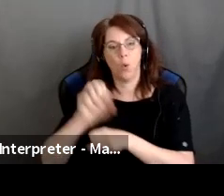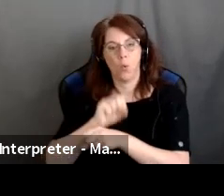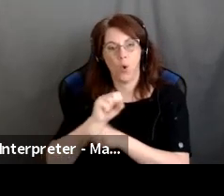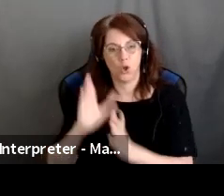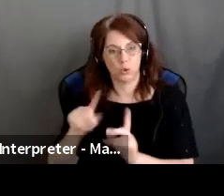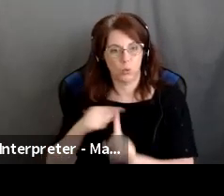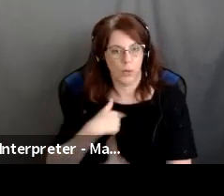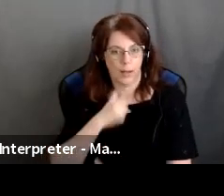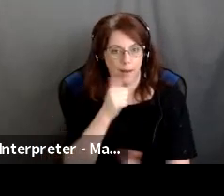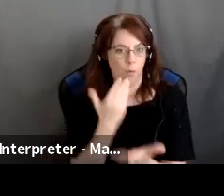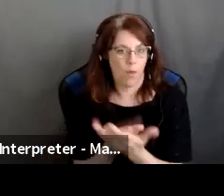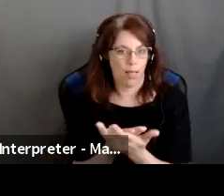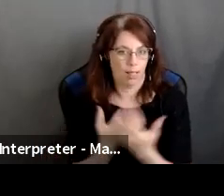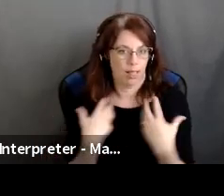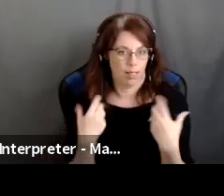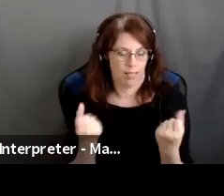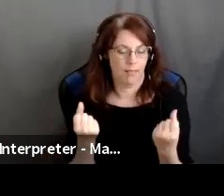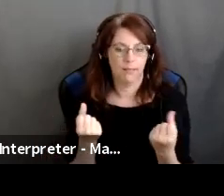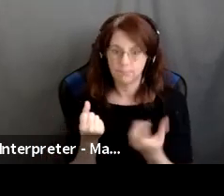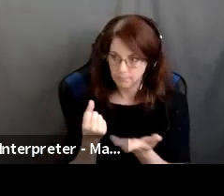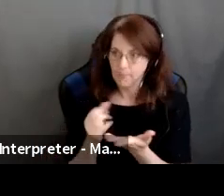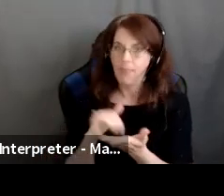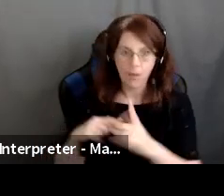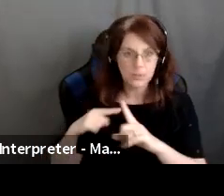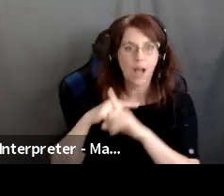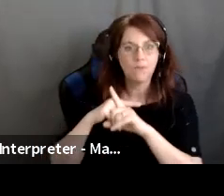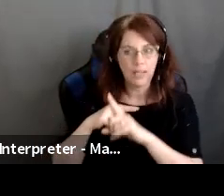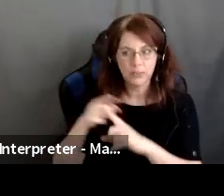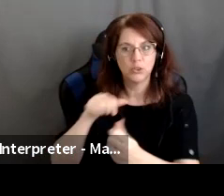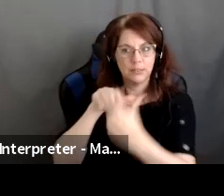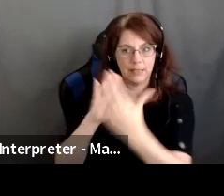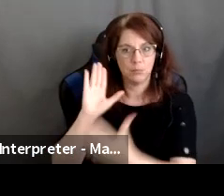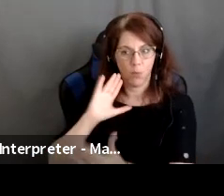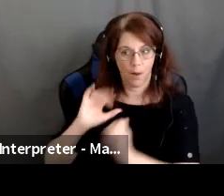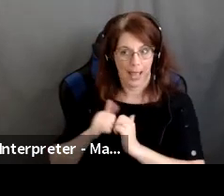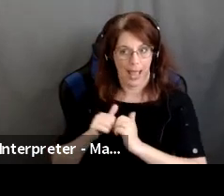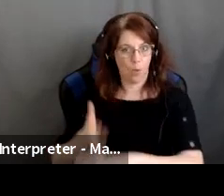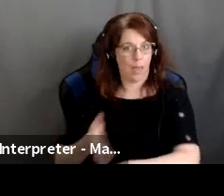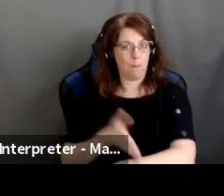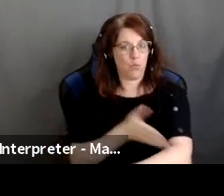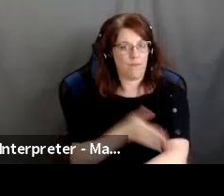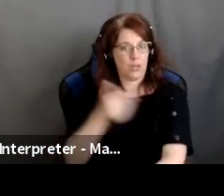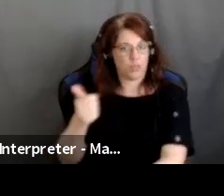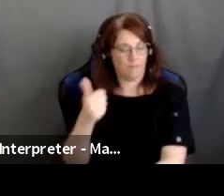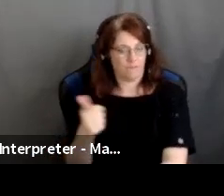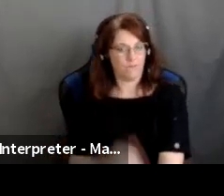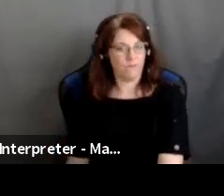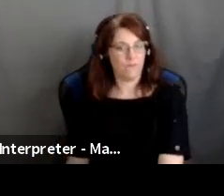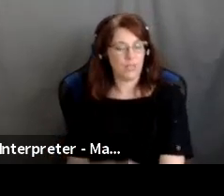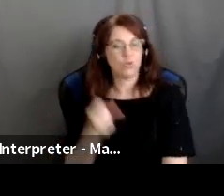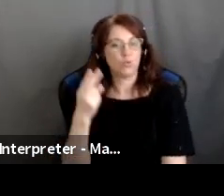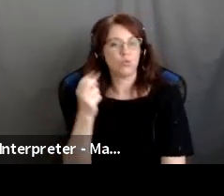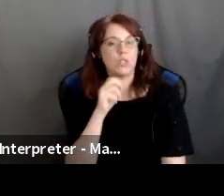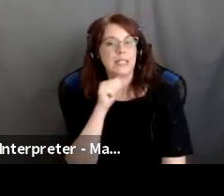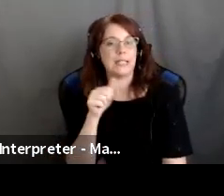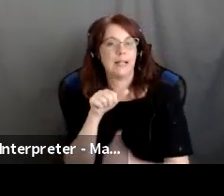Yeah, so this talks about a conflict that she faced in the past, but how she is improving on that, so she doesn't